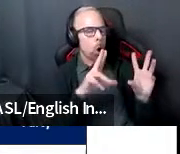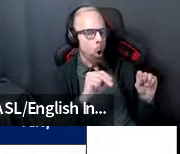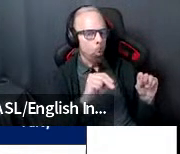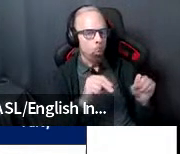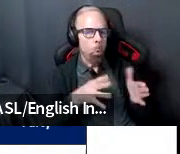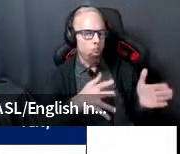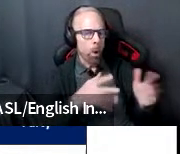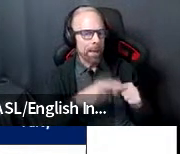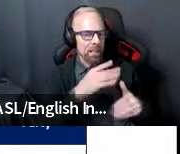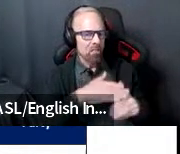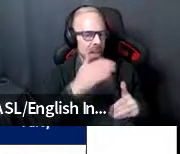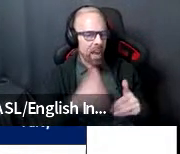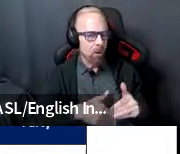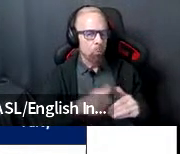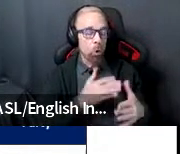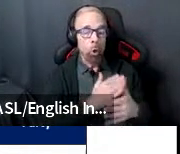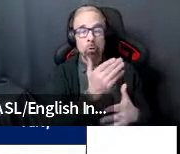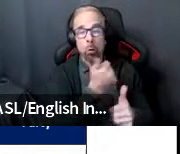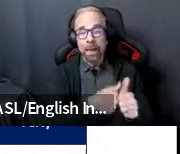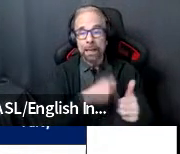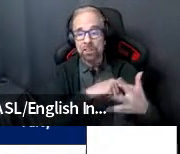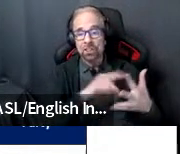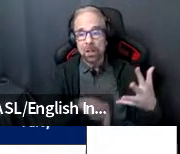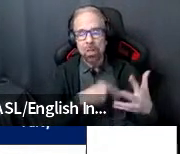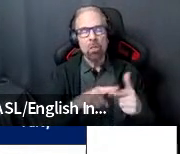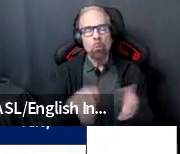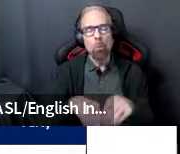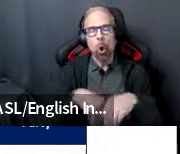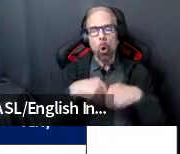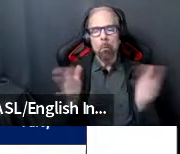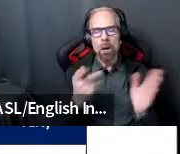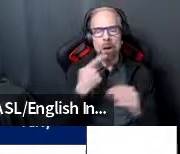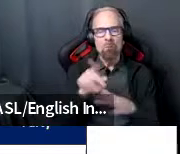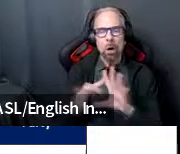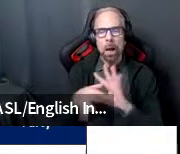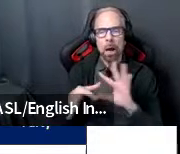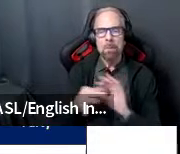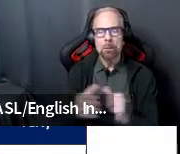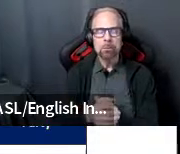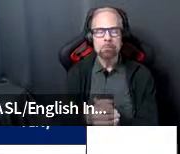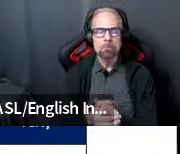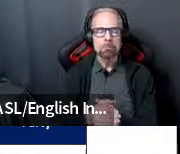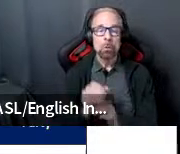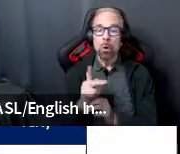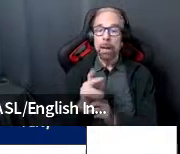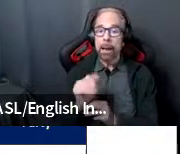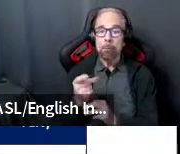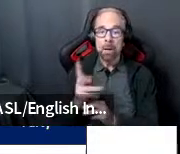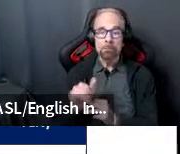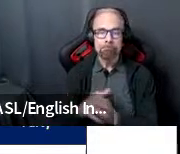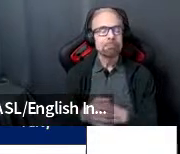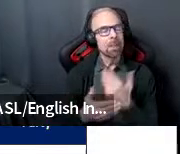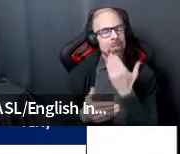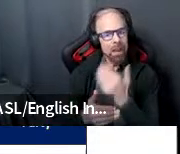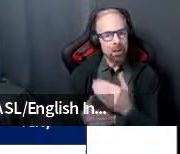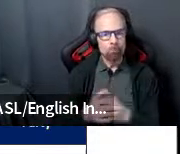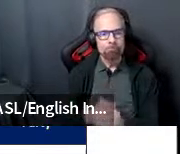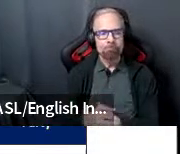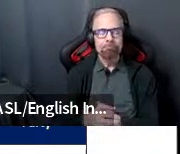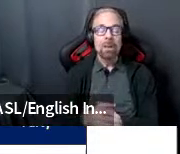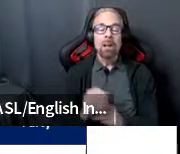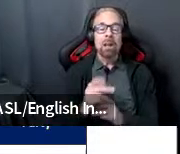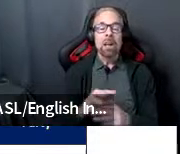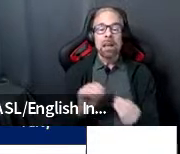and then we'll open up for any comments before voting. Yeah. Go ahead, Emily. Thank you. Okay,